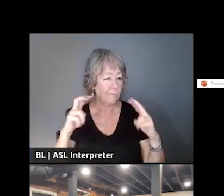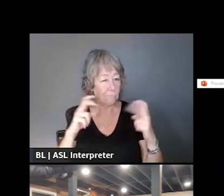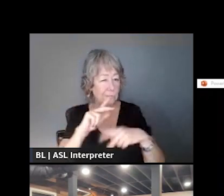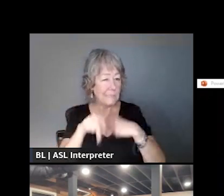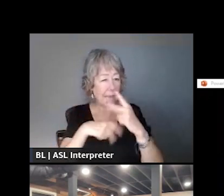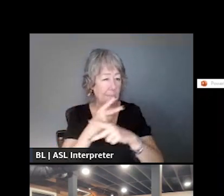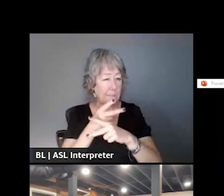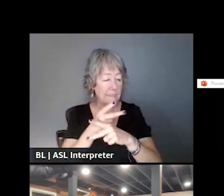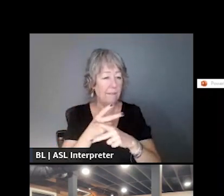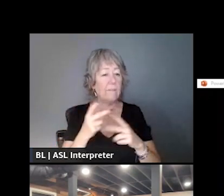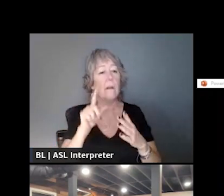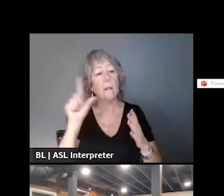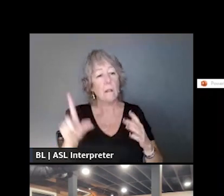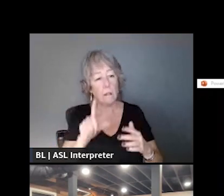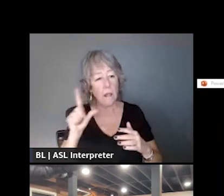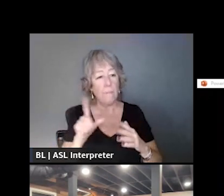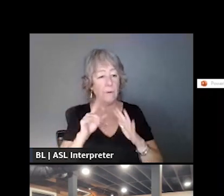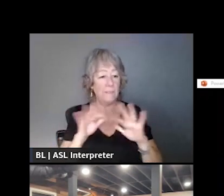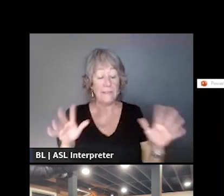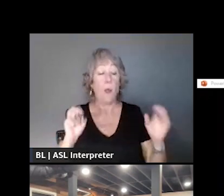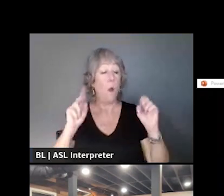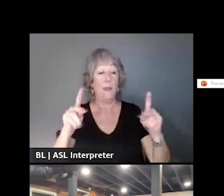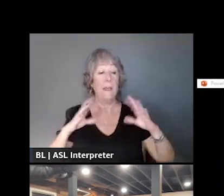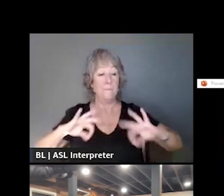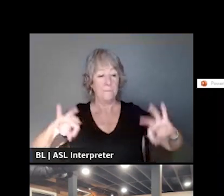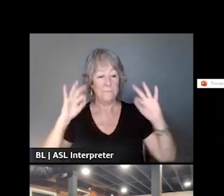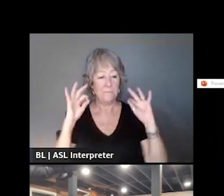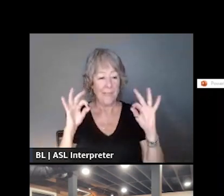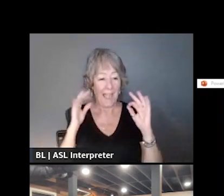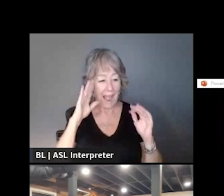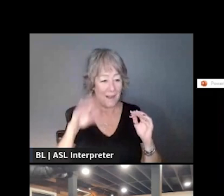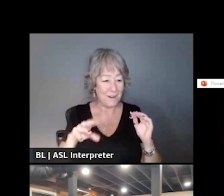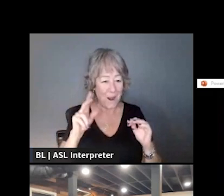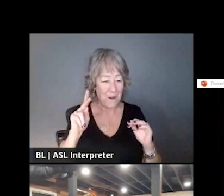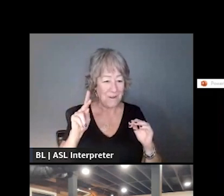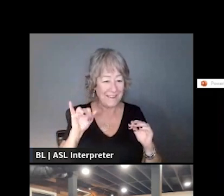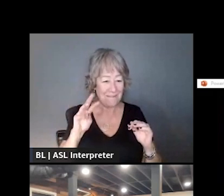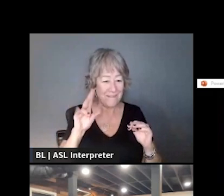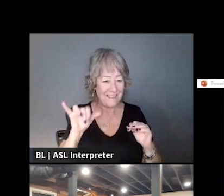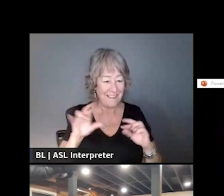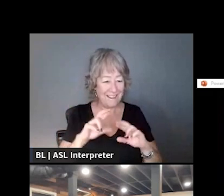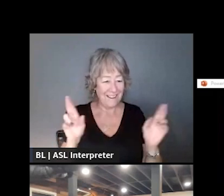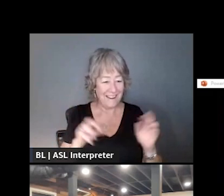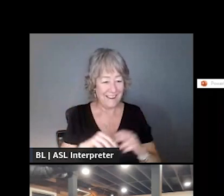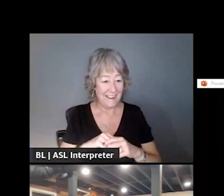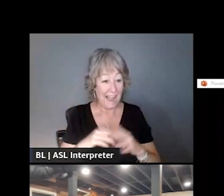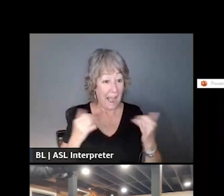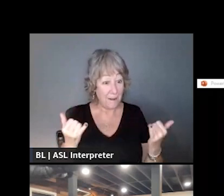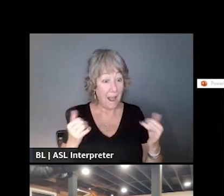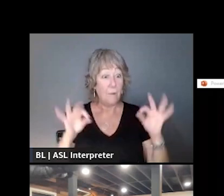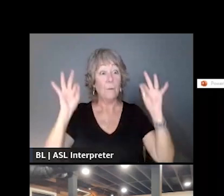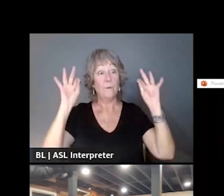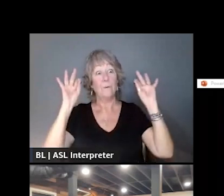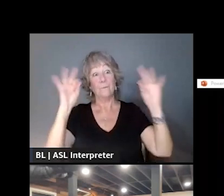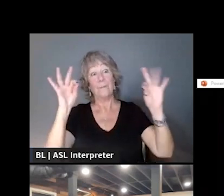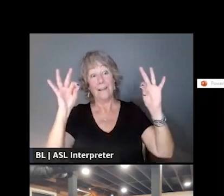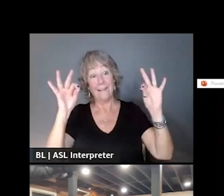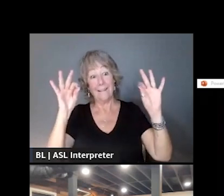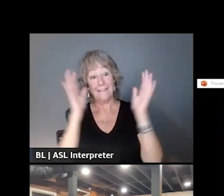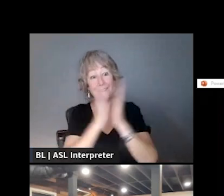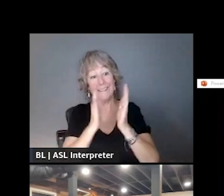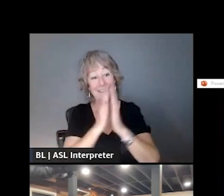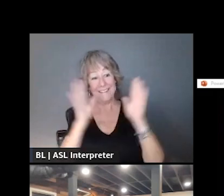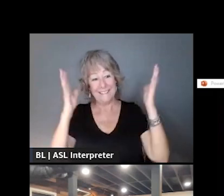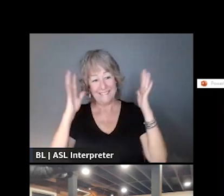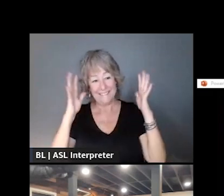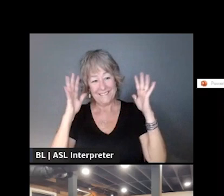of libraries, things like that. All right. I don't know if Kimberly's ready yet. How about now? Oh, any, so much better.